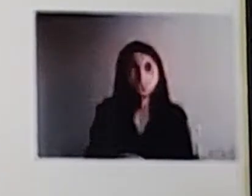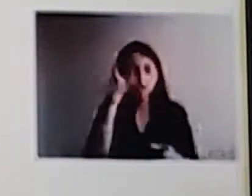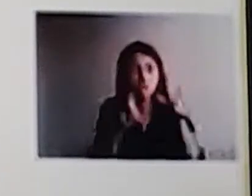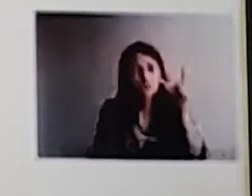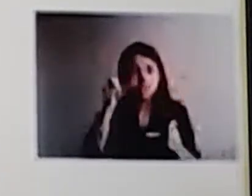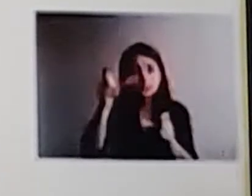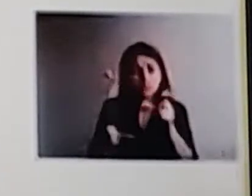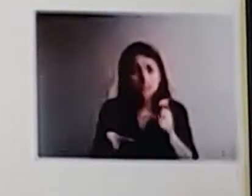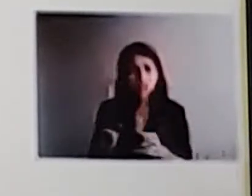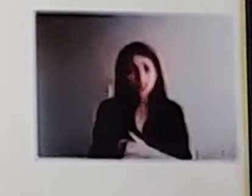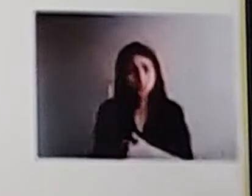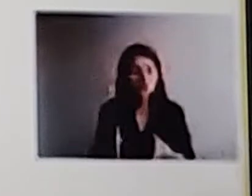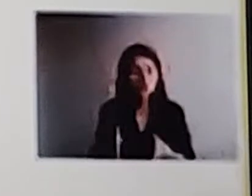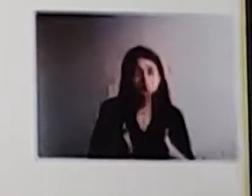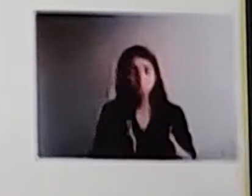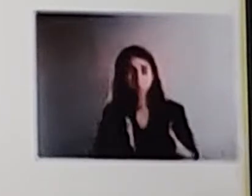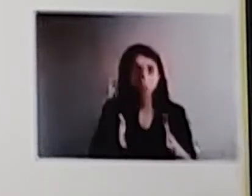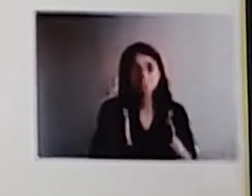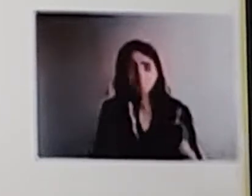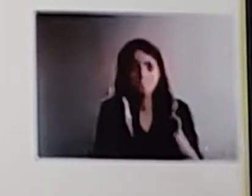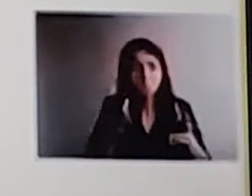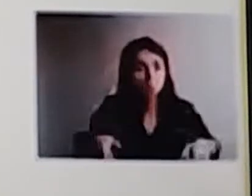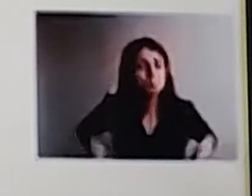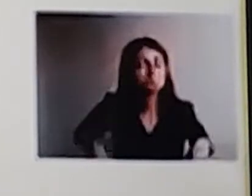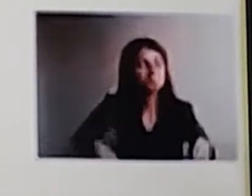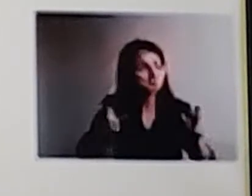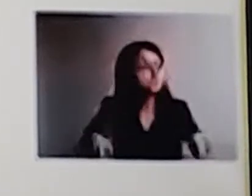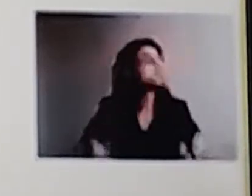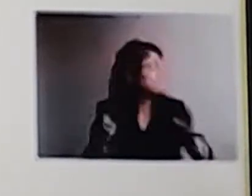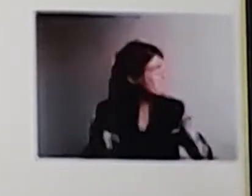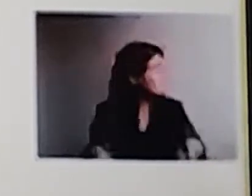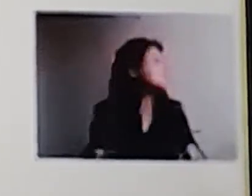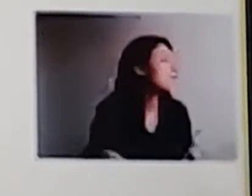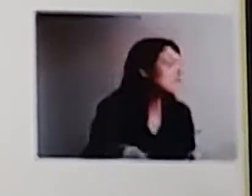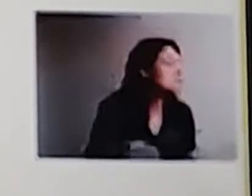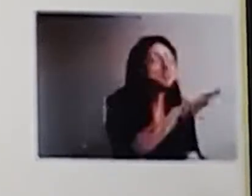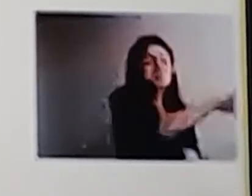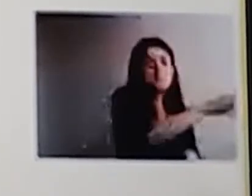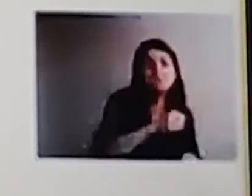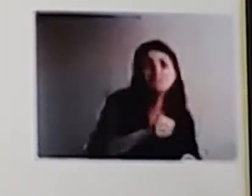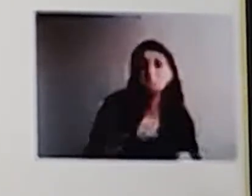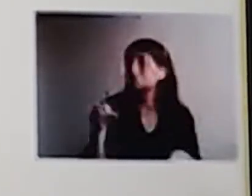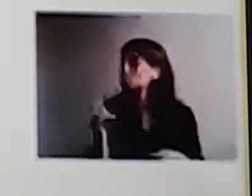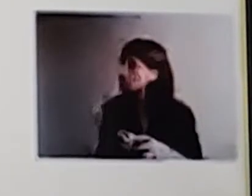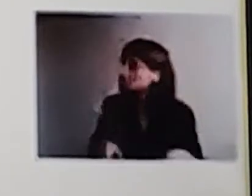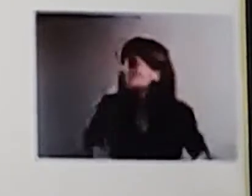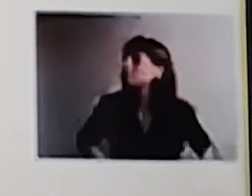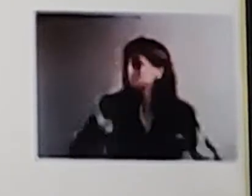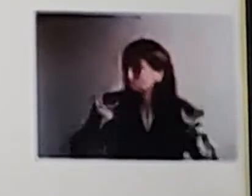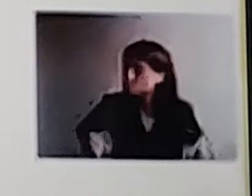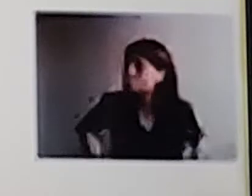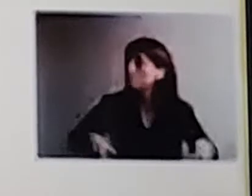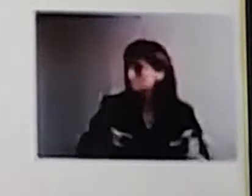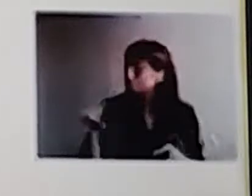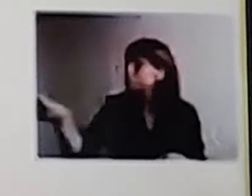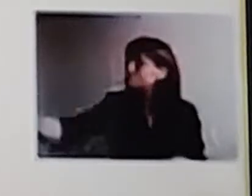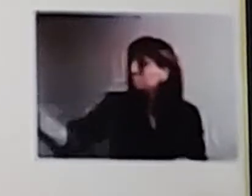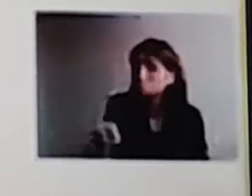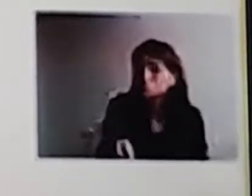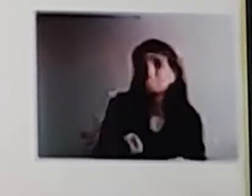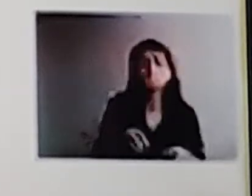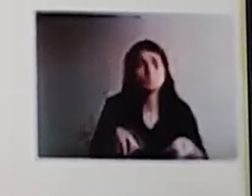cashier, where is the cashier right now? You see the area is very big in front of the cashier,